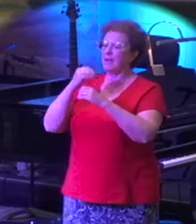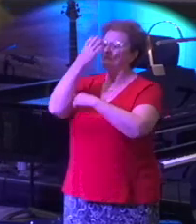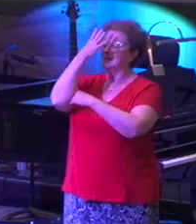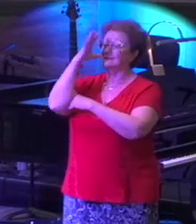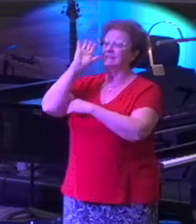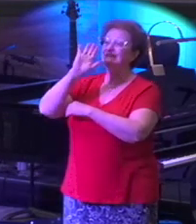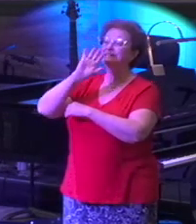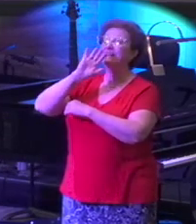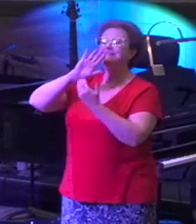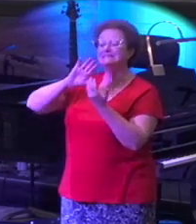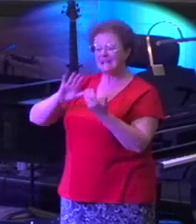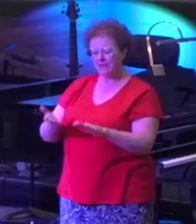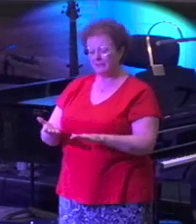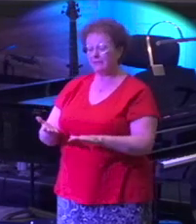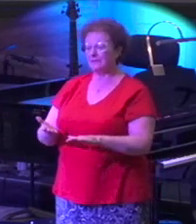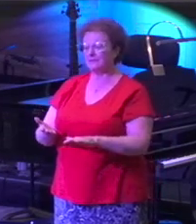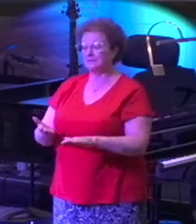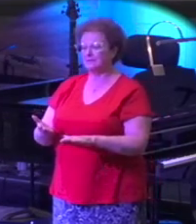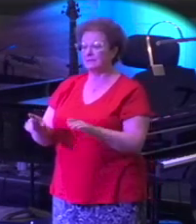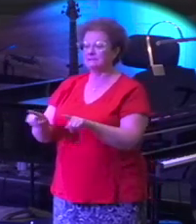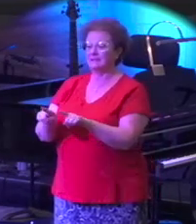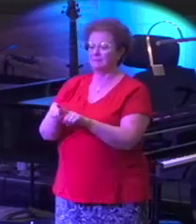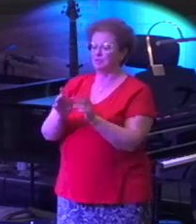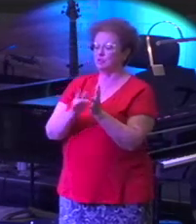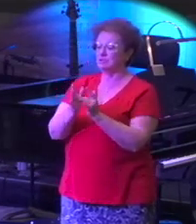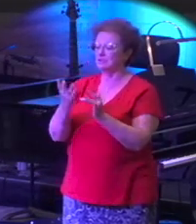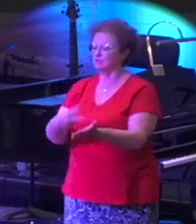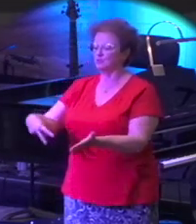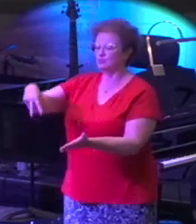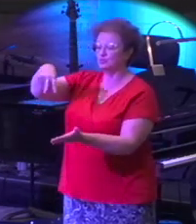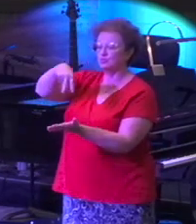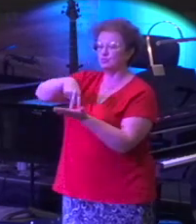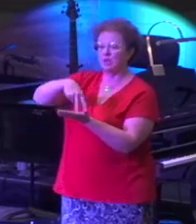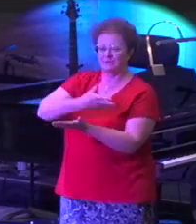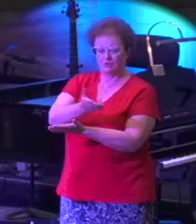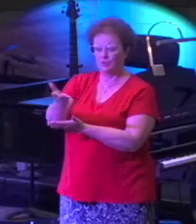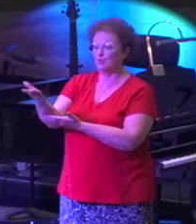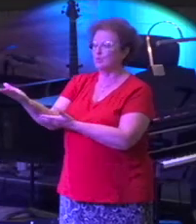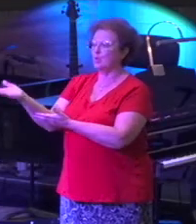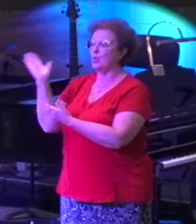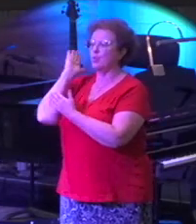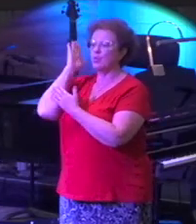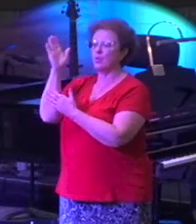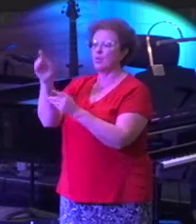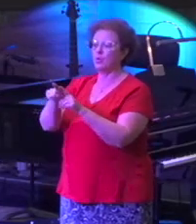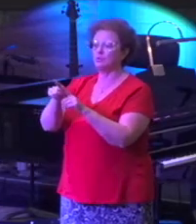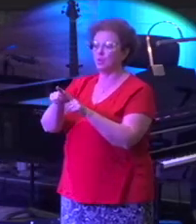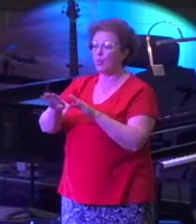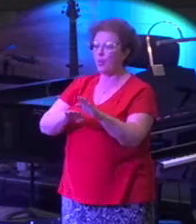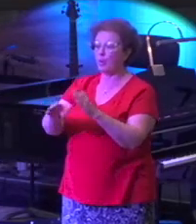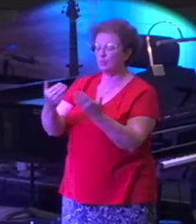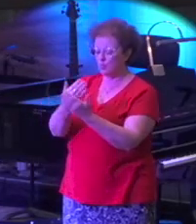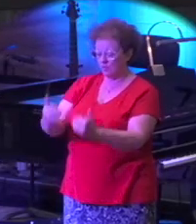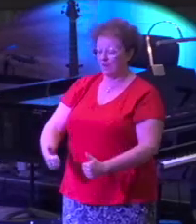death? In order that just as Christ was raised from the dead through the glory of the Father, you too might walk in the newness of life.